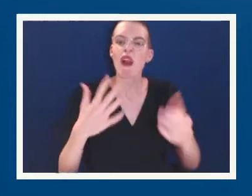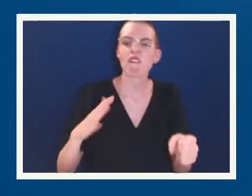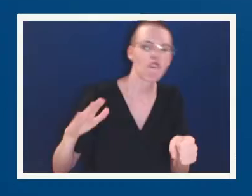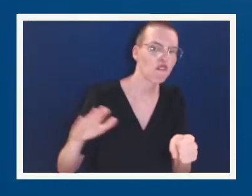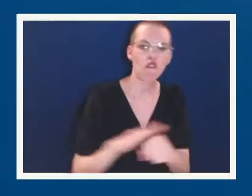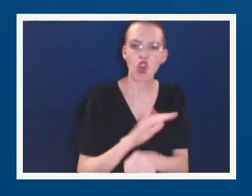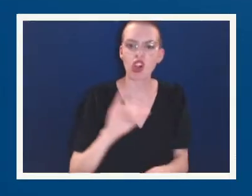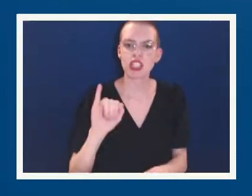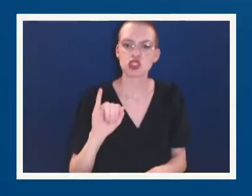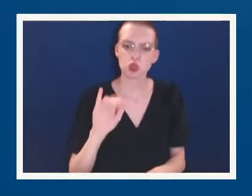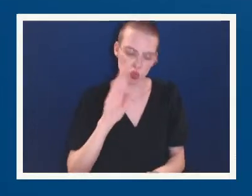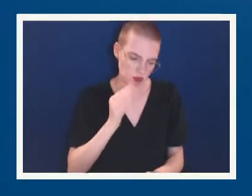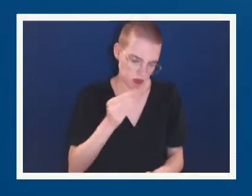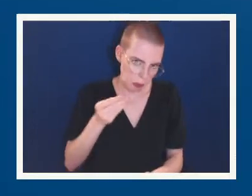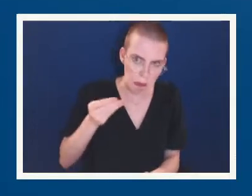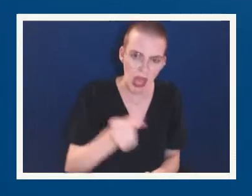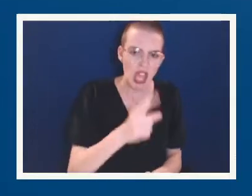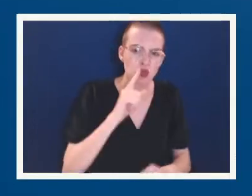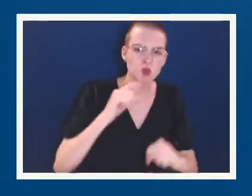it.